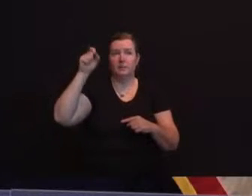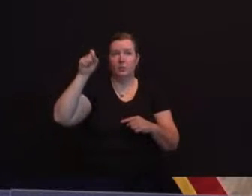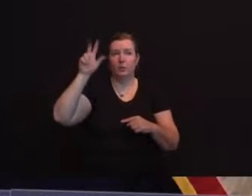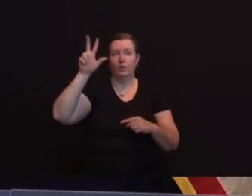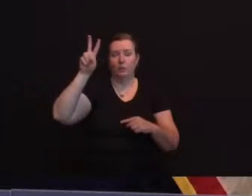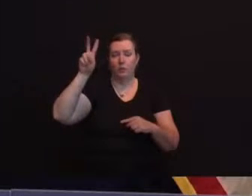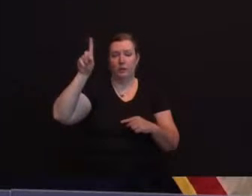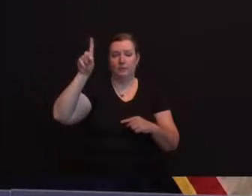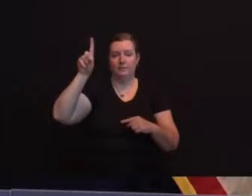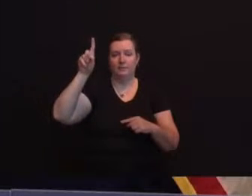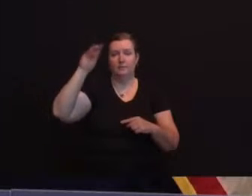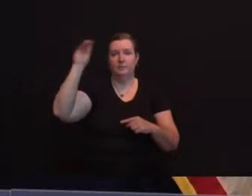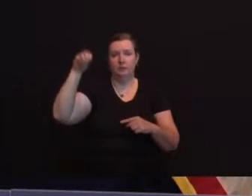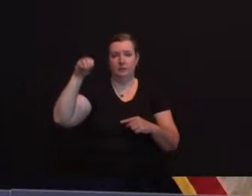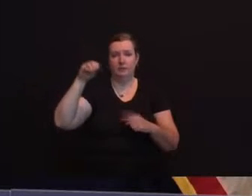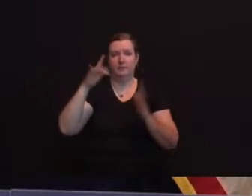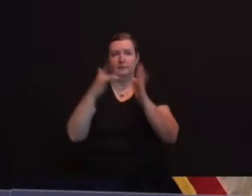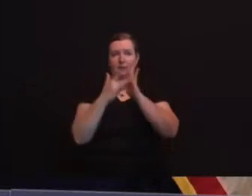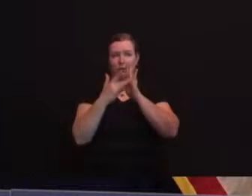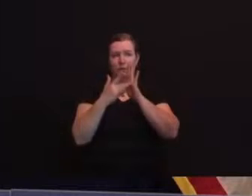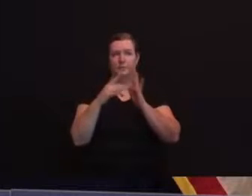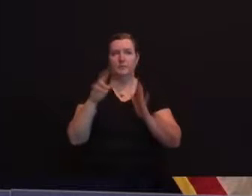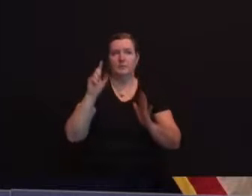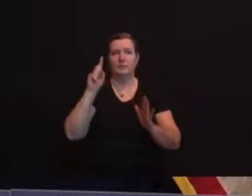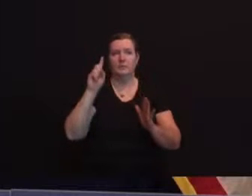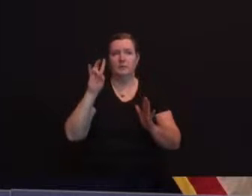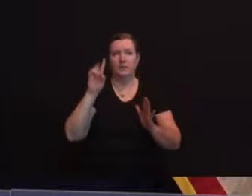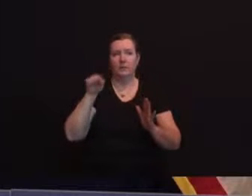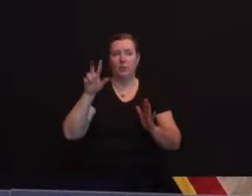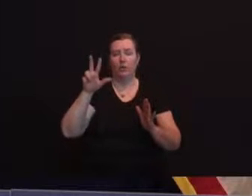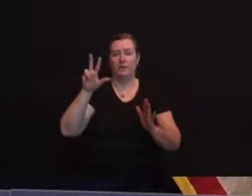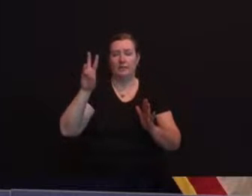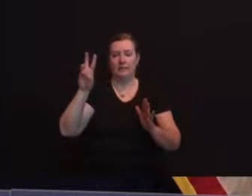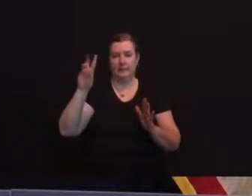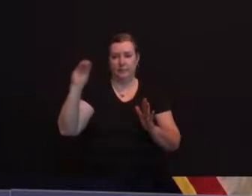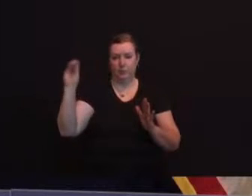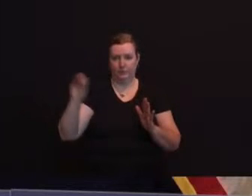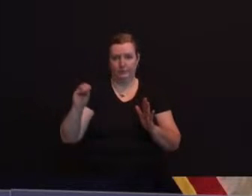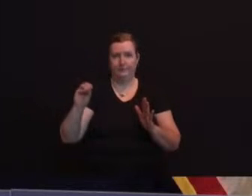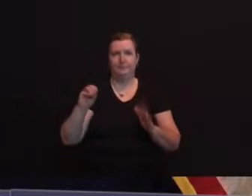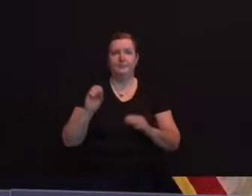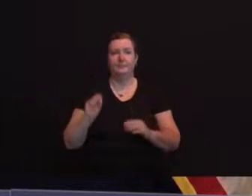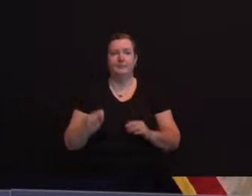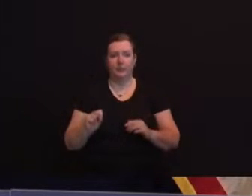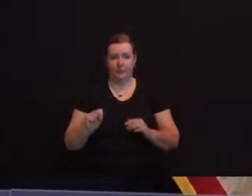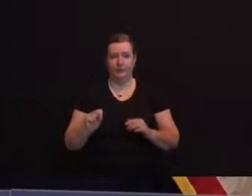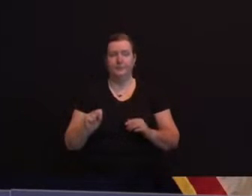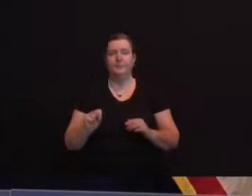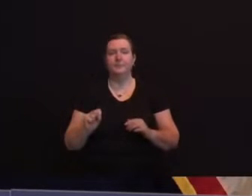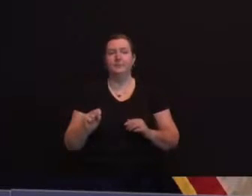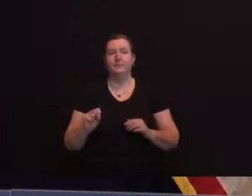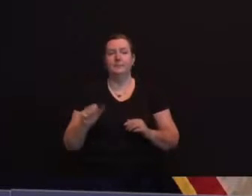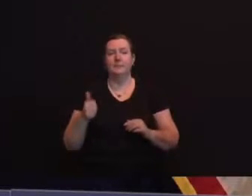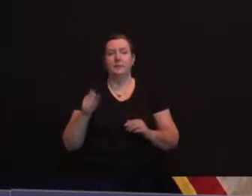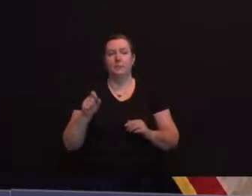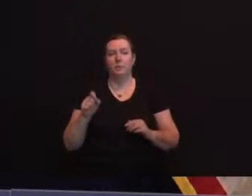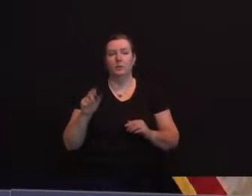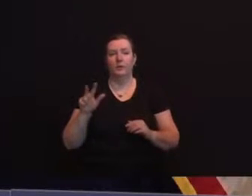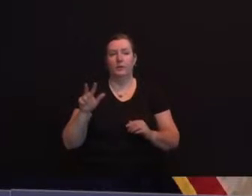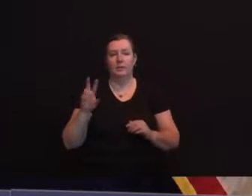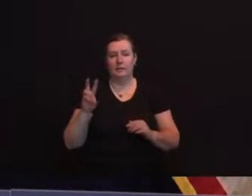10.31%. The central part of the state, 7.36%. And the southern part of the state,